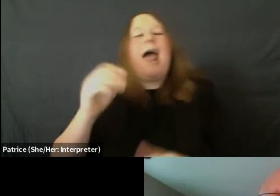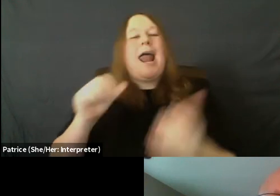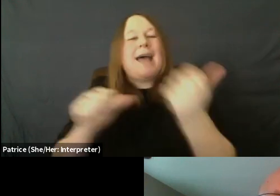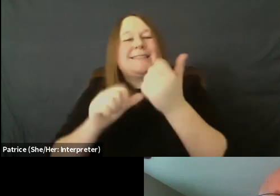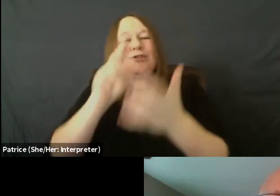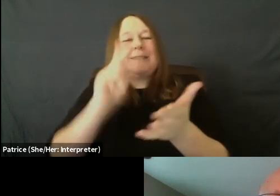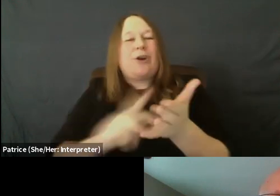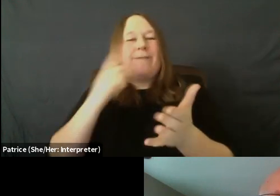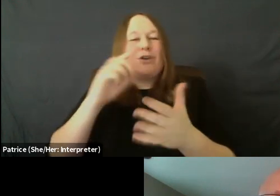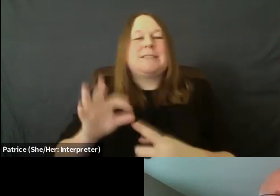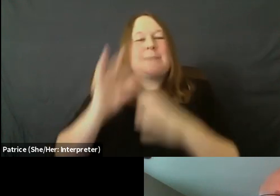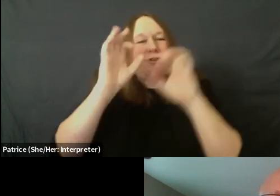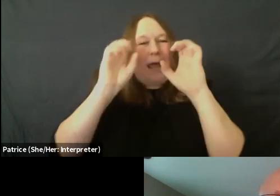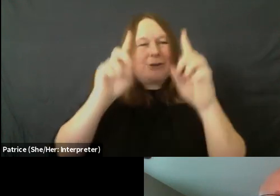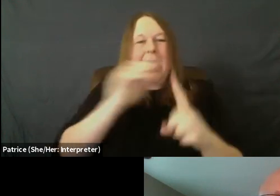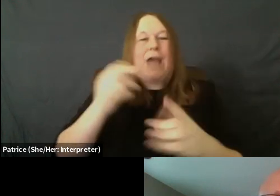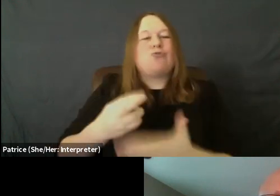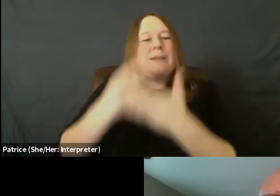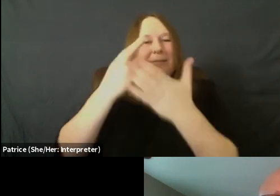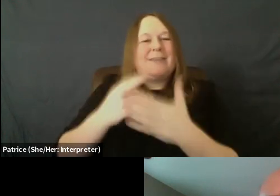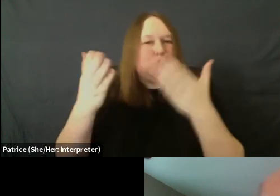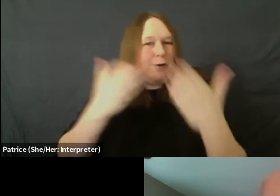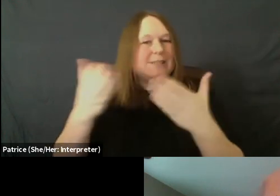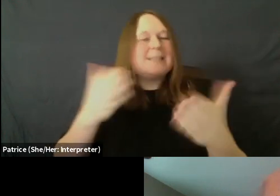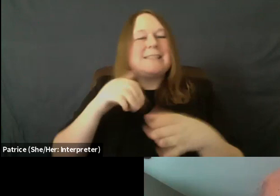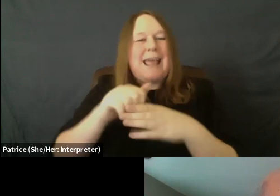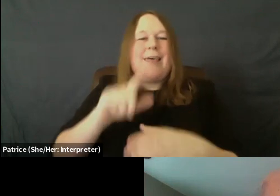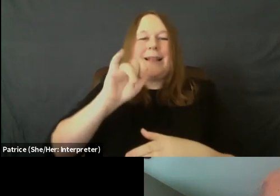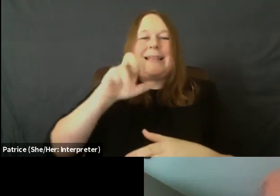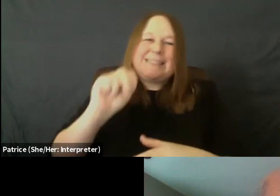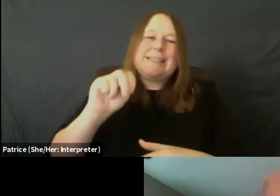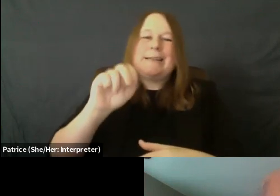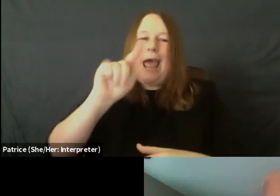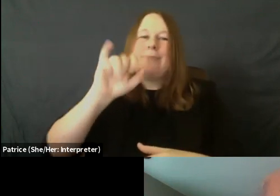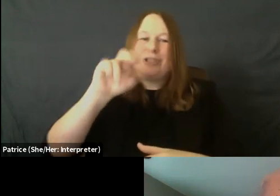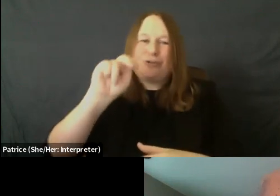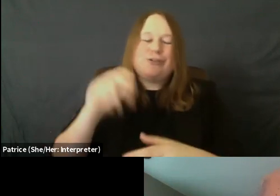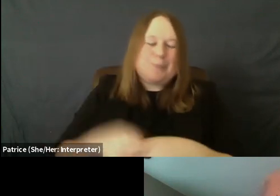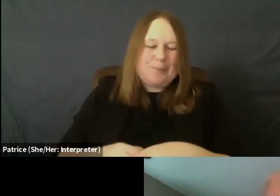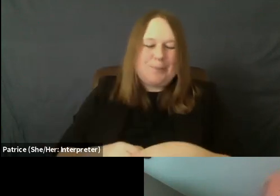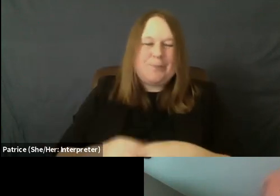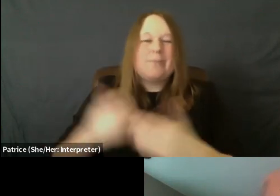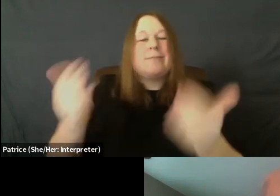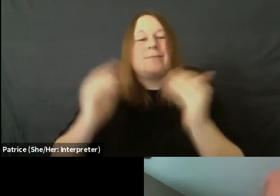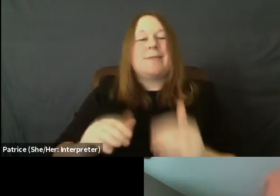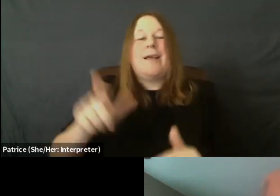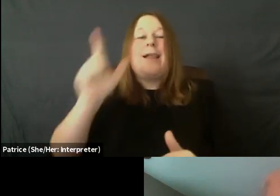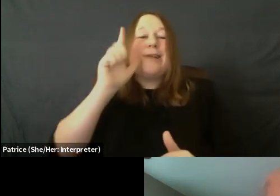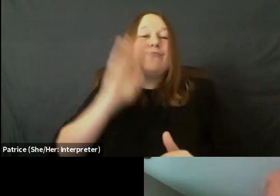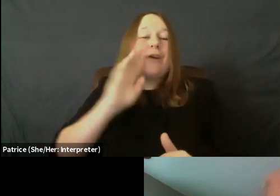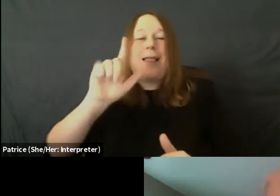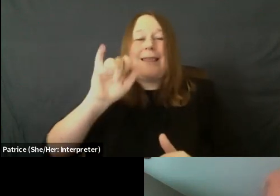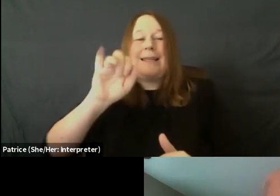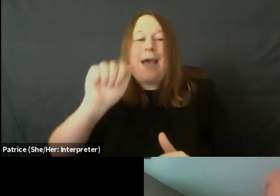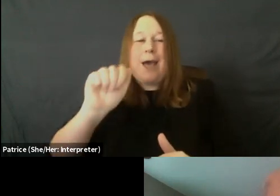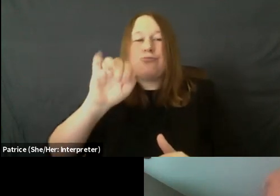secretary for special education and rehabilitative services in the Clinton administration. Next, we have Lydia Brown,